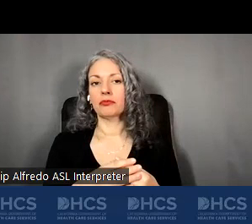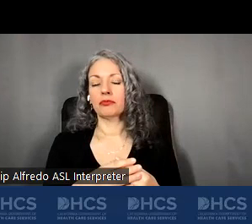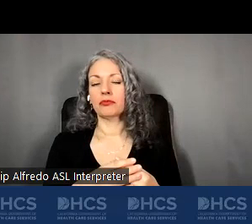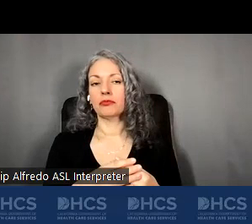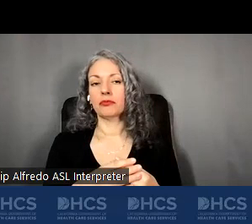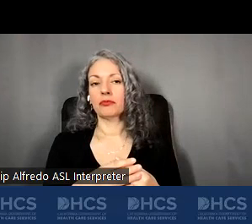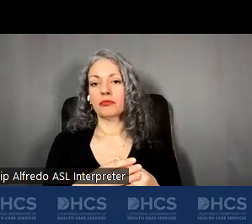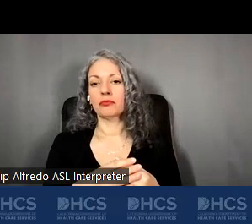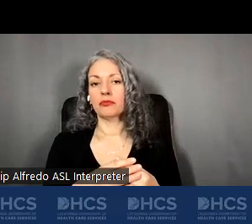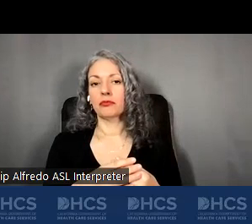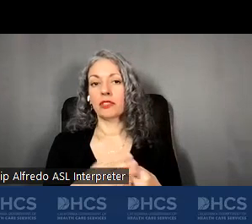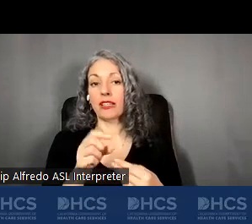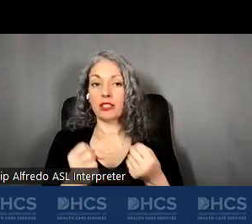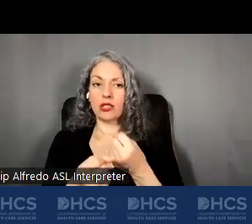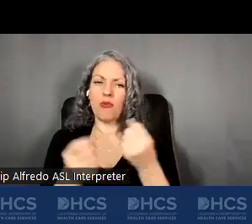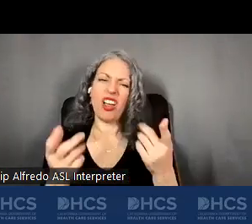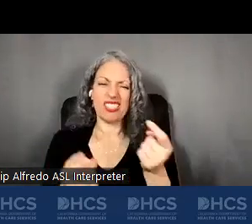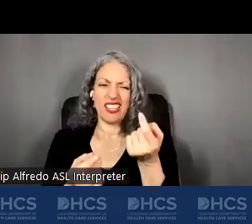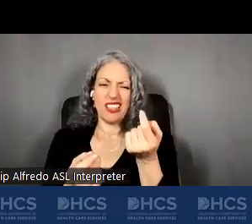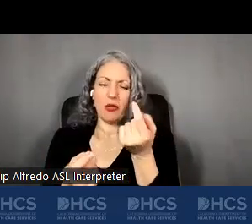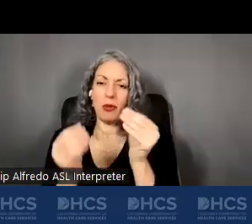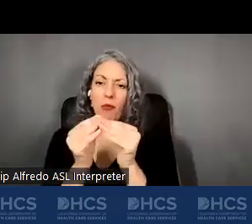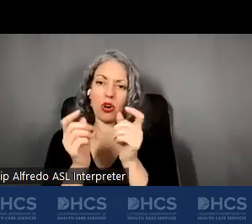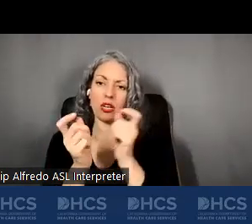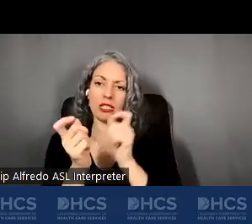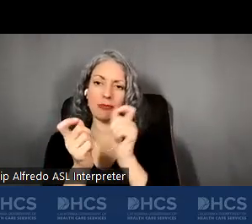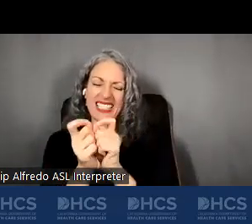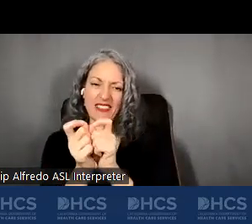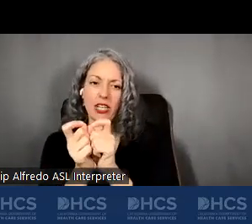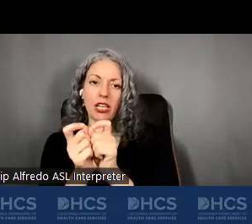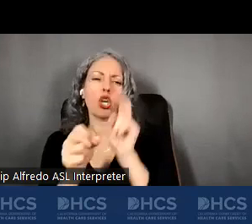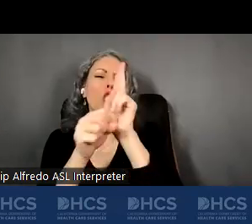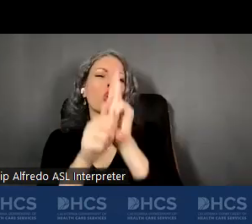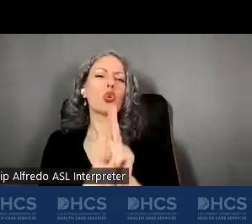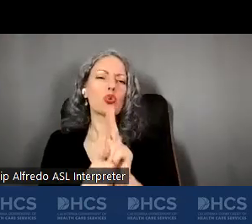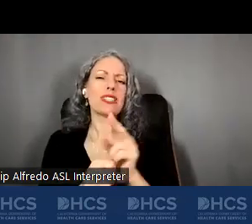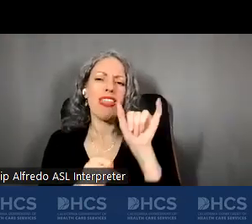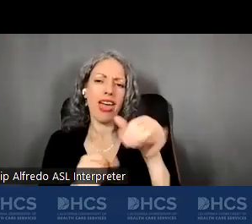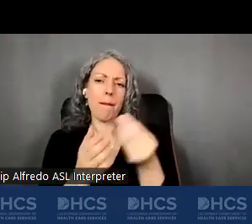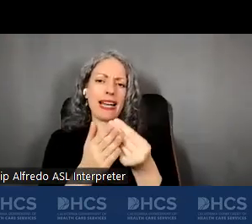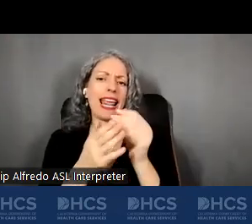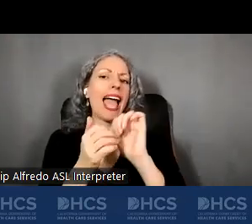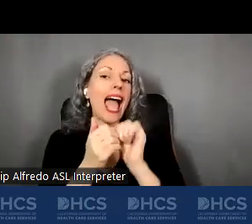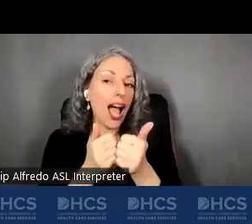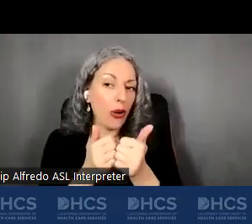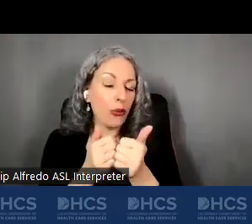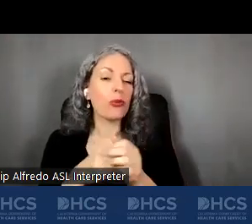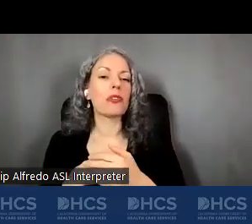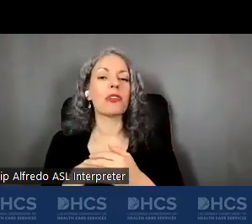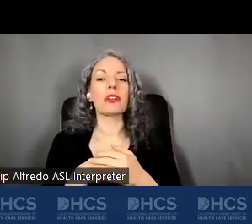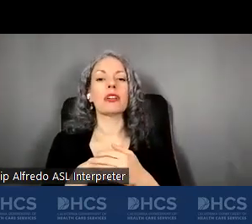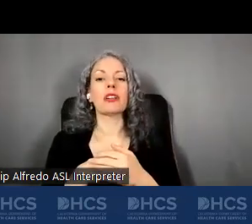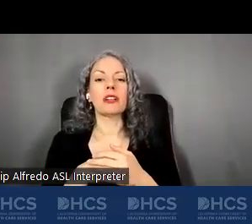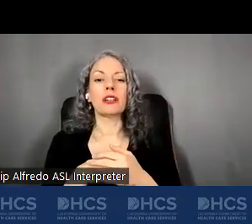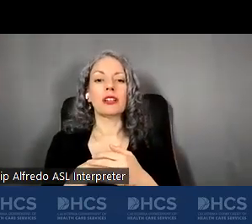And this provides a little bit more detail about the permitted uses of funding. So the breakdown slide